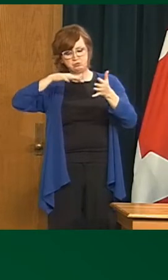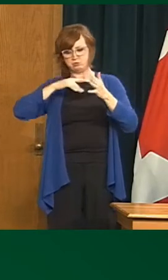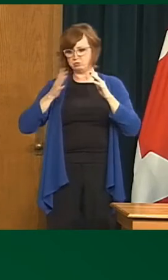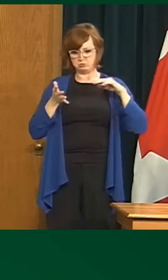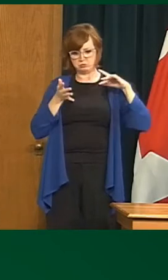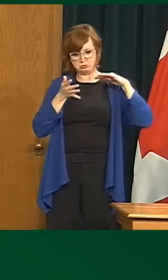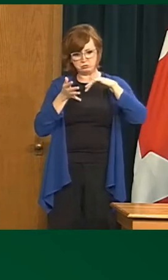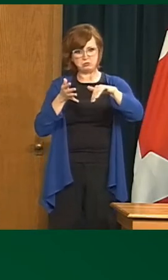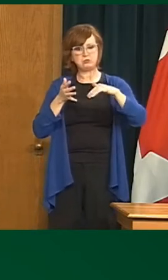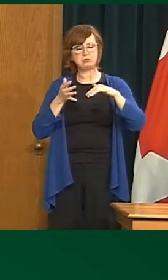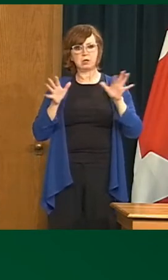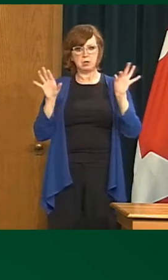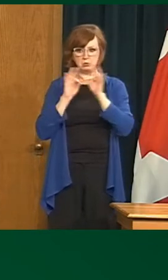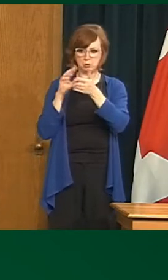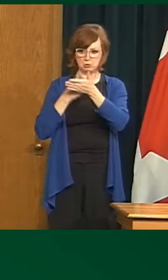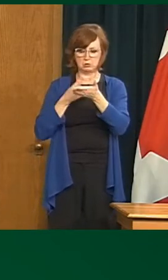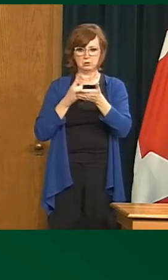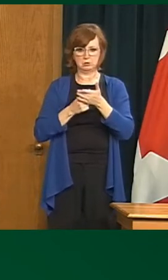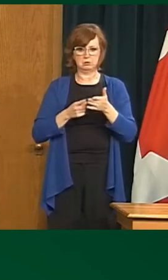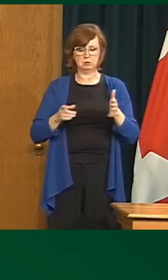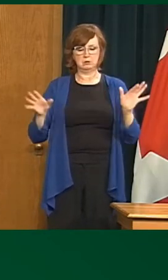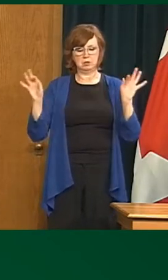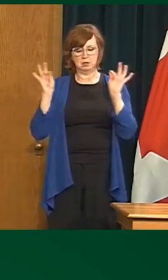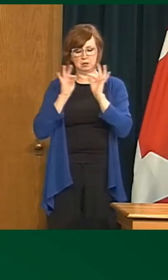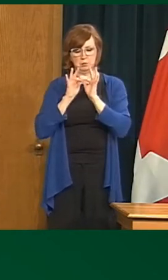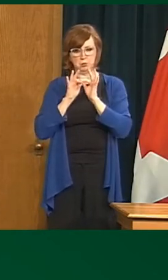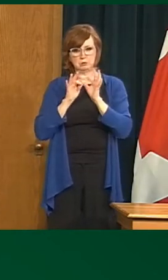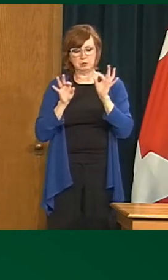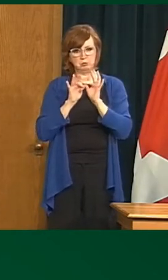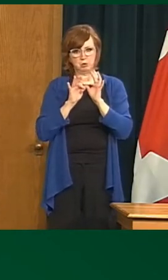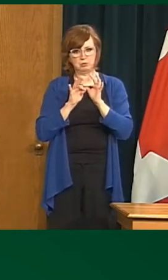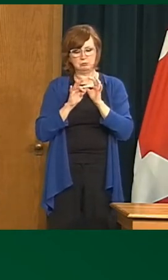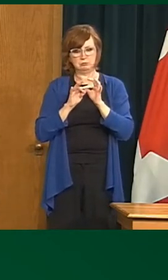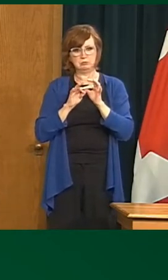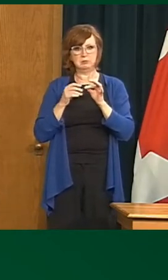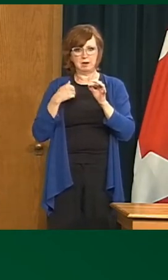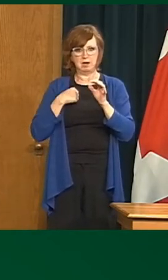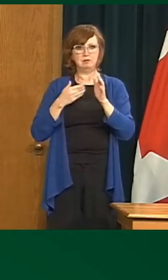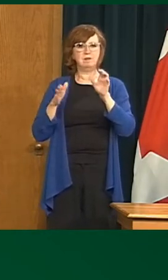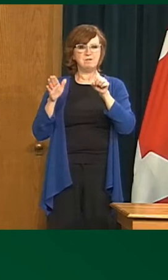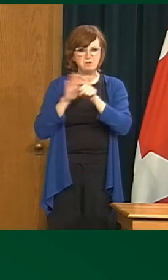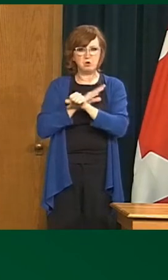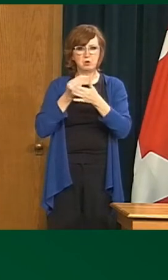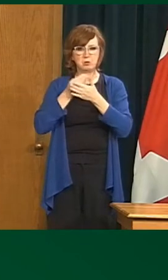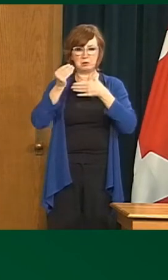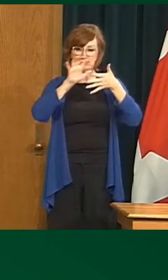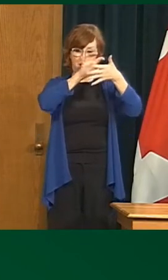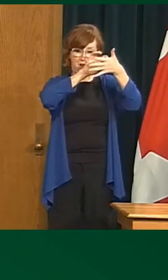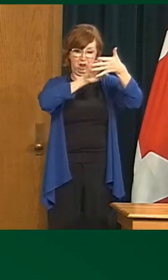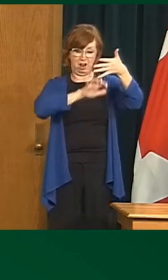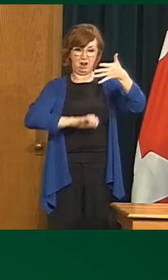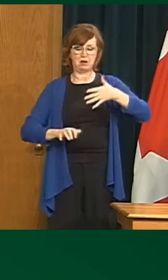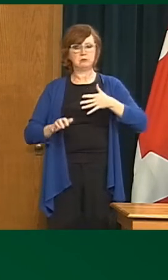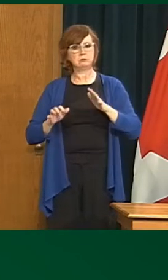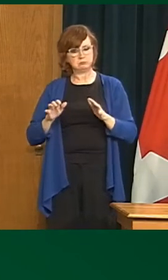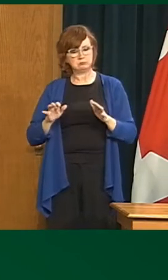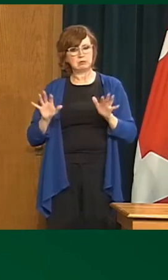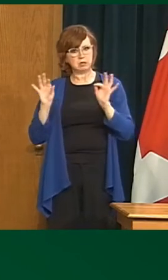deserve, and in particular, this budget deserves. That being said, and understanding that we are operating